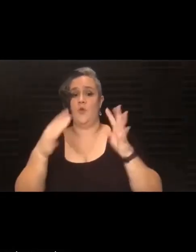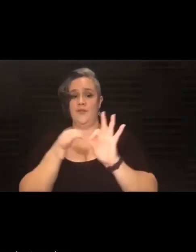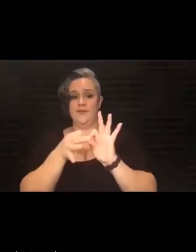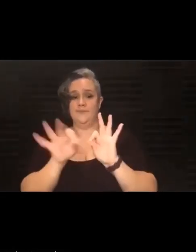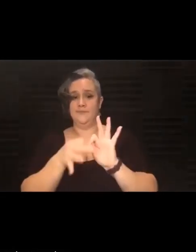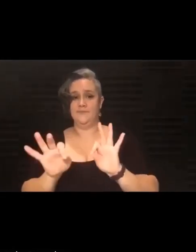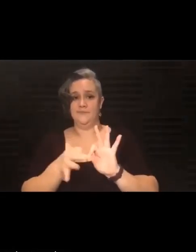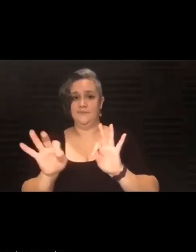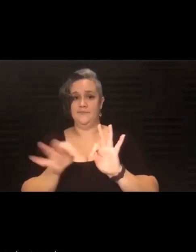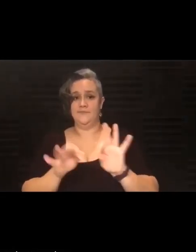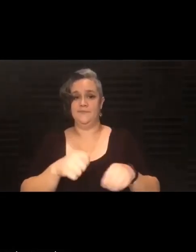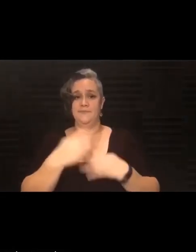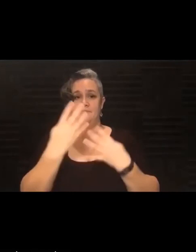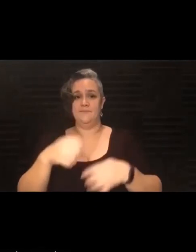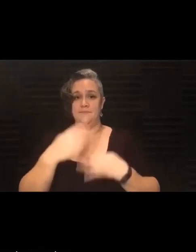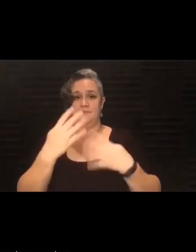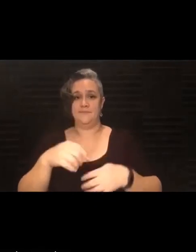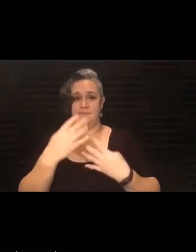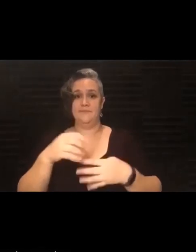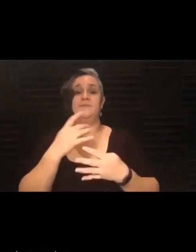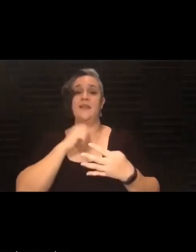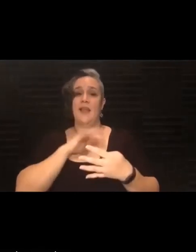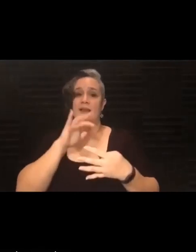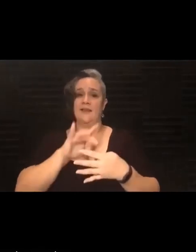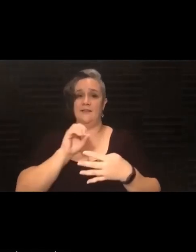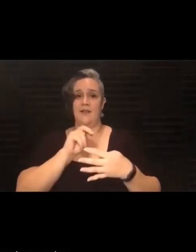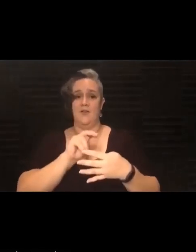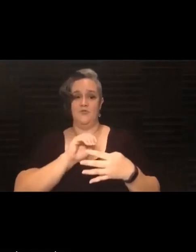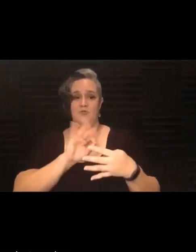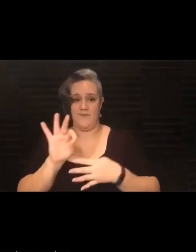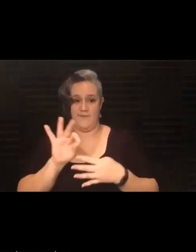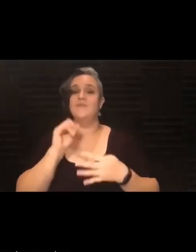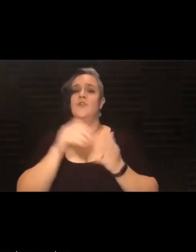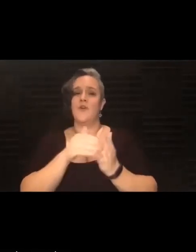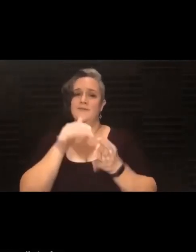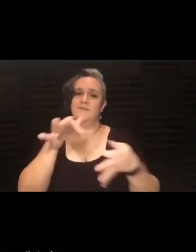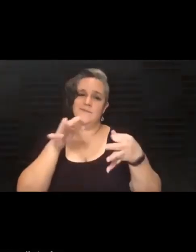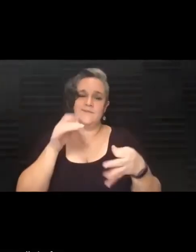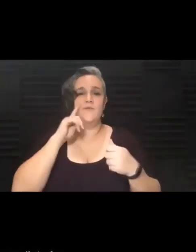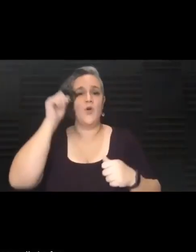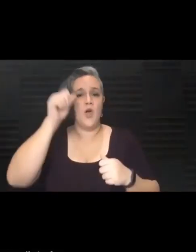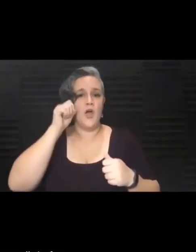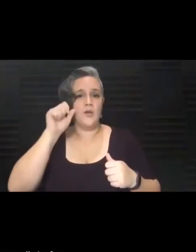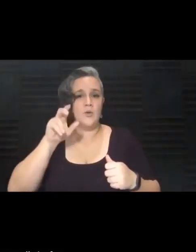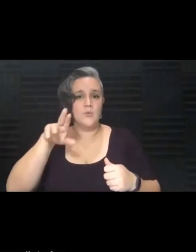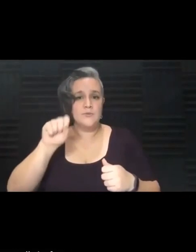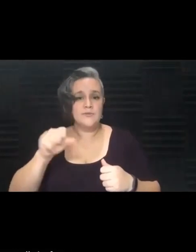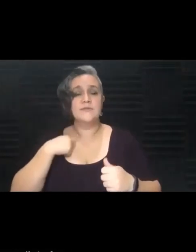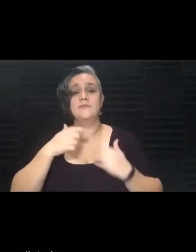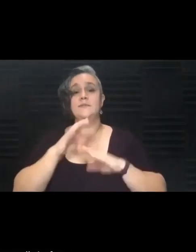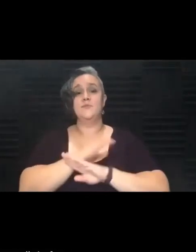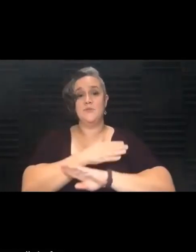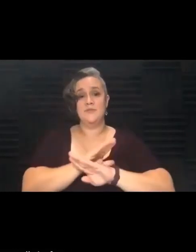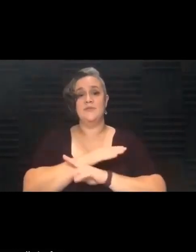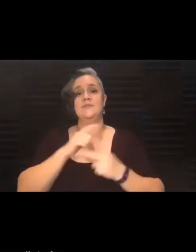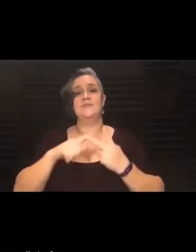the screen, which can be turned on and off. This often describes audio cues such as music or sound effects as